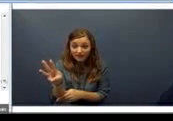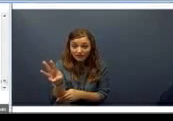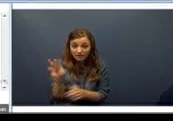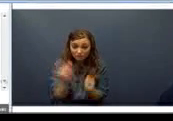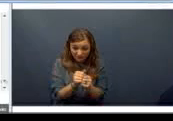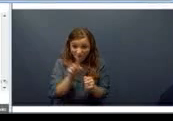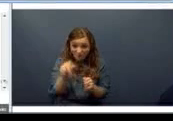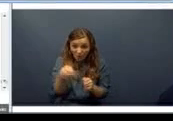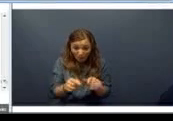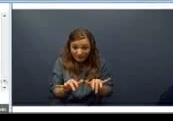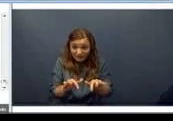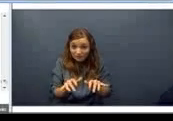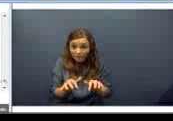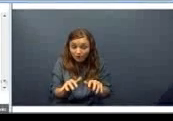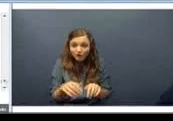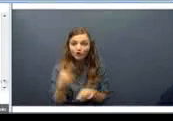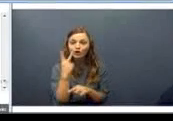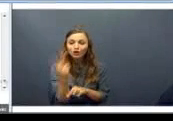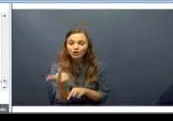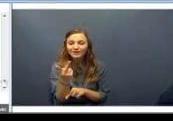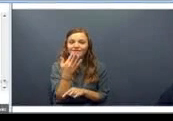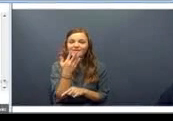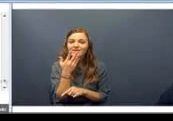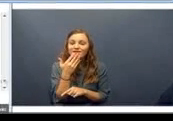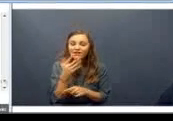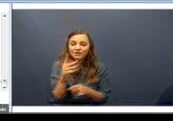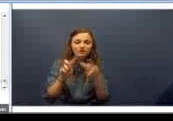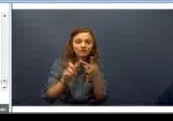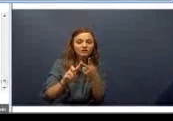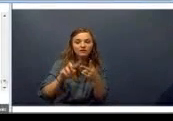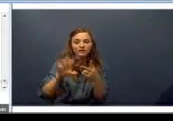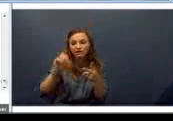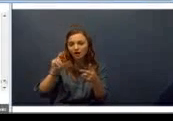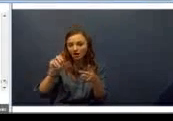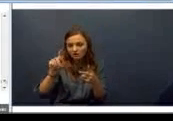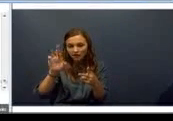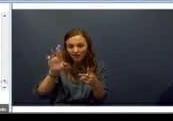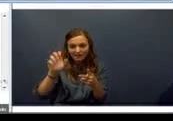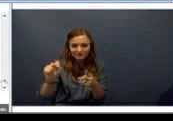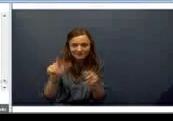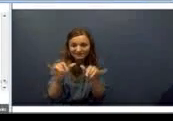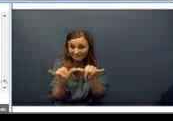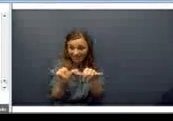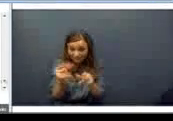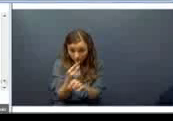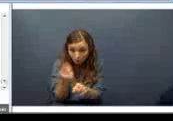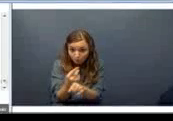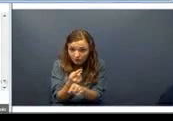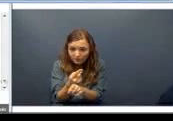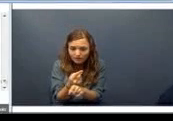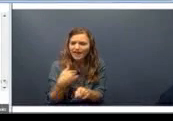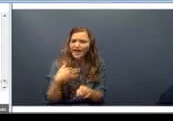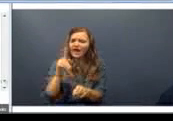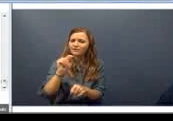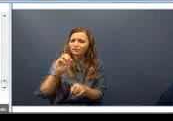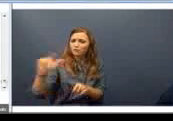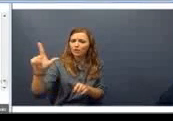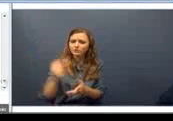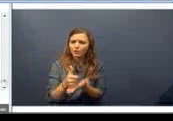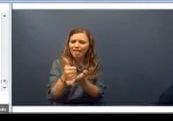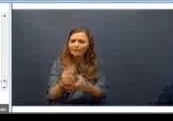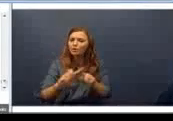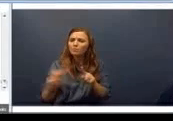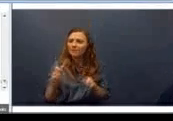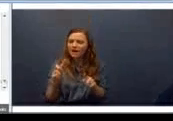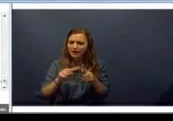visitors to be able to do. You can look and see if the color contrast and text size look reasonable. There are tools and consultants out there that